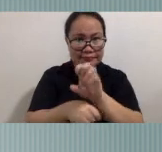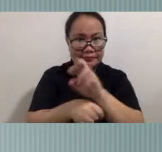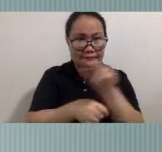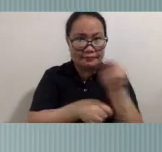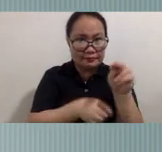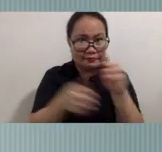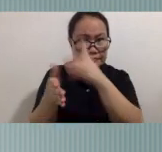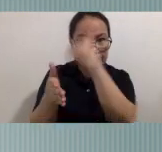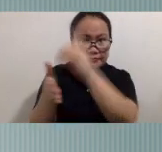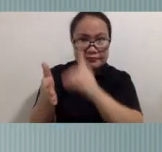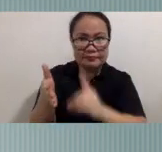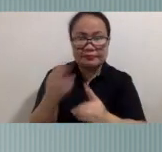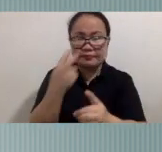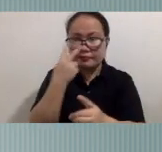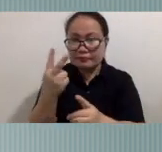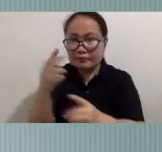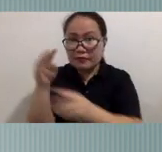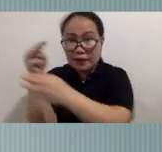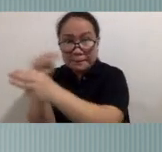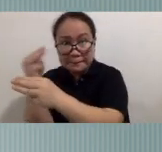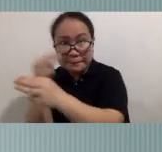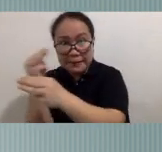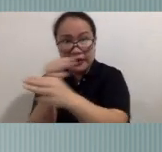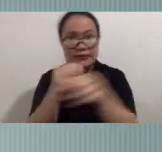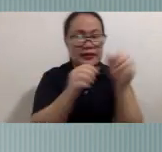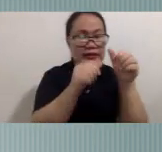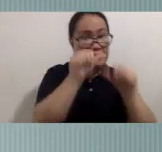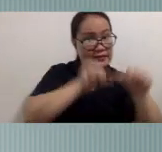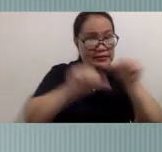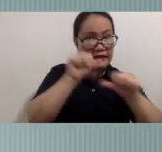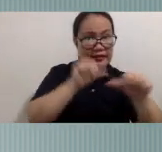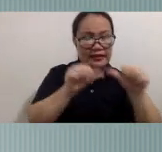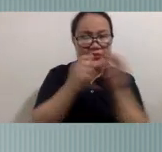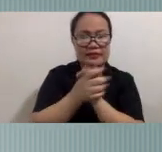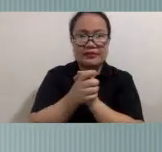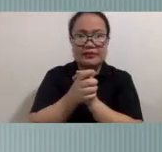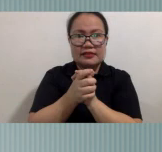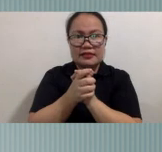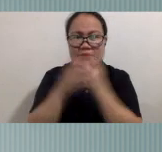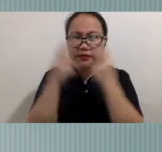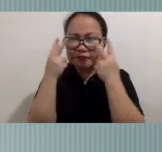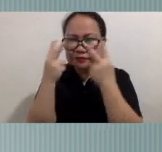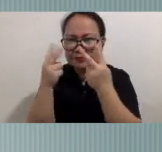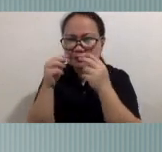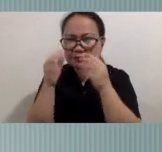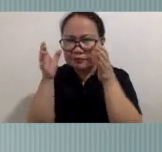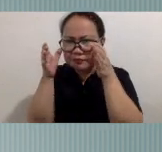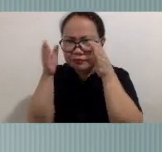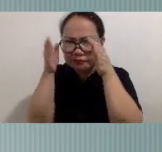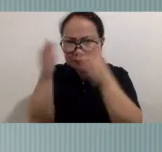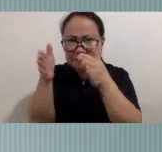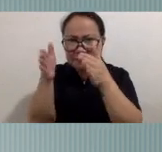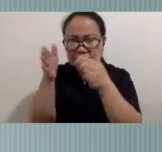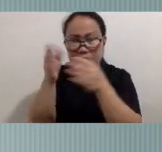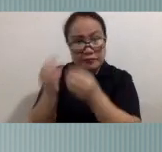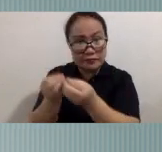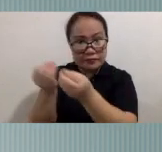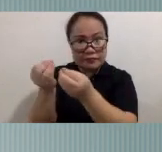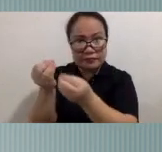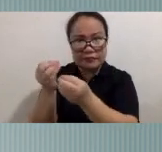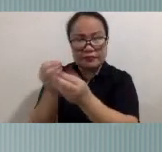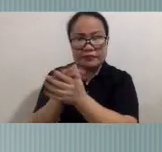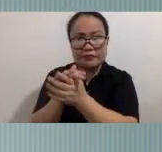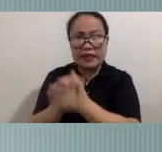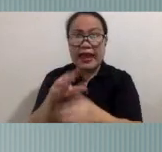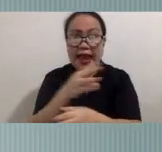science test. Okay, so we will be creating our own Venn diagram. So, take note of your variables. We have math